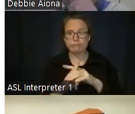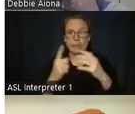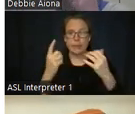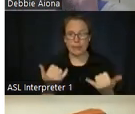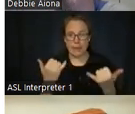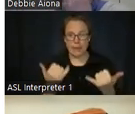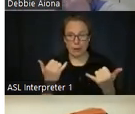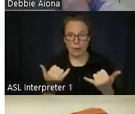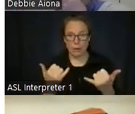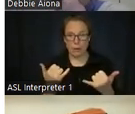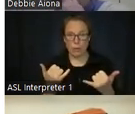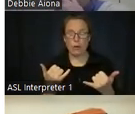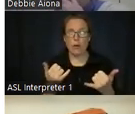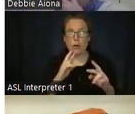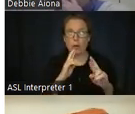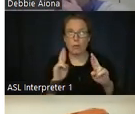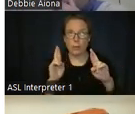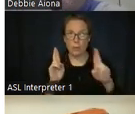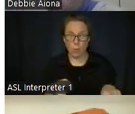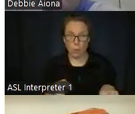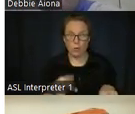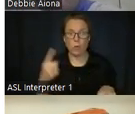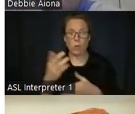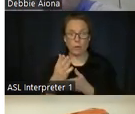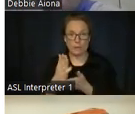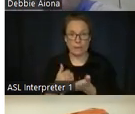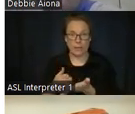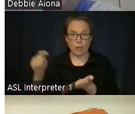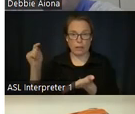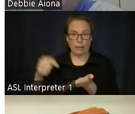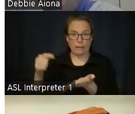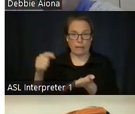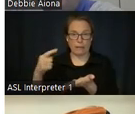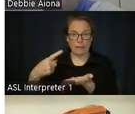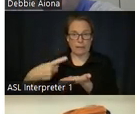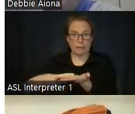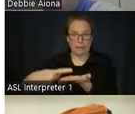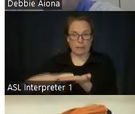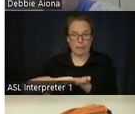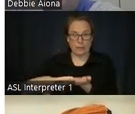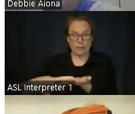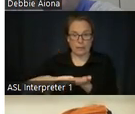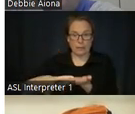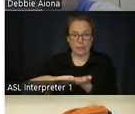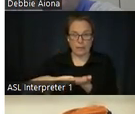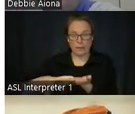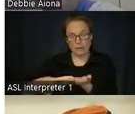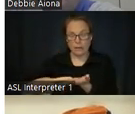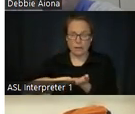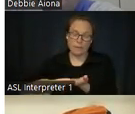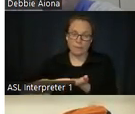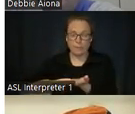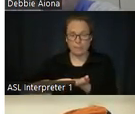reports, what's to be included in the reports, we have a section that talks about how